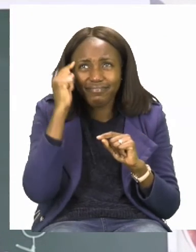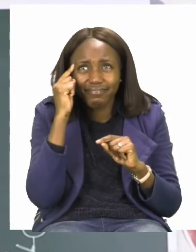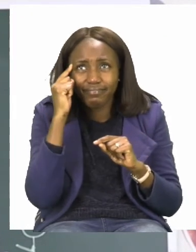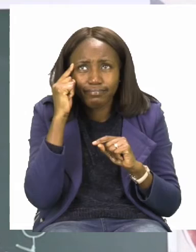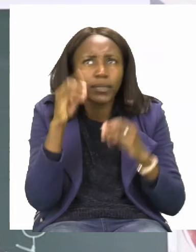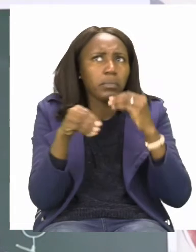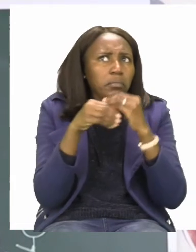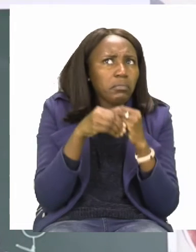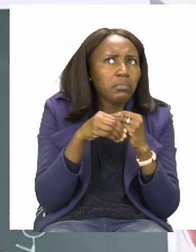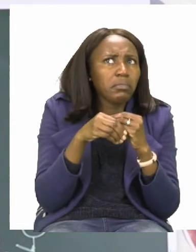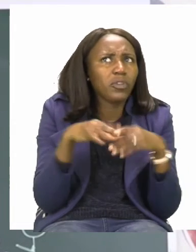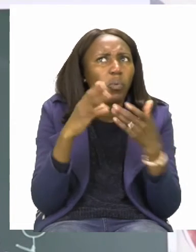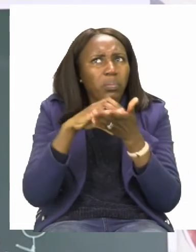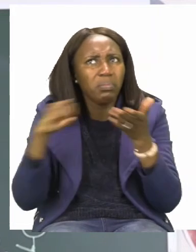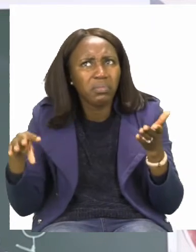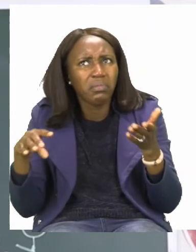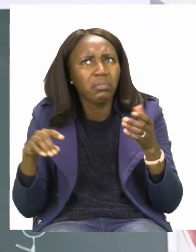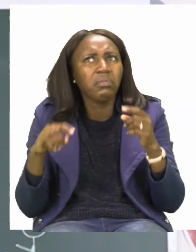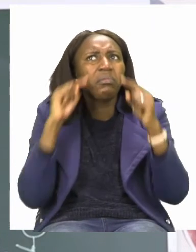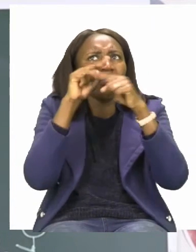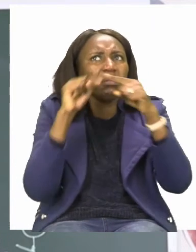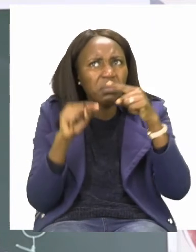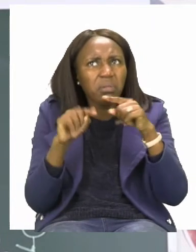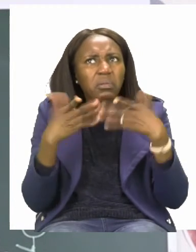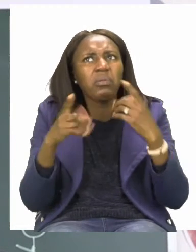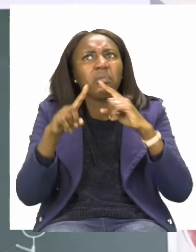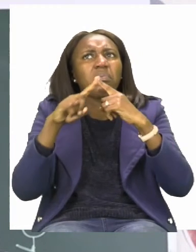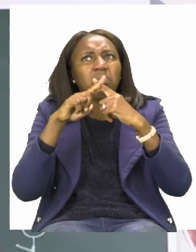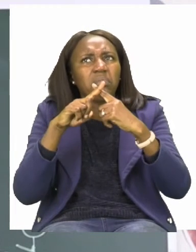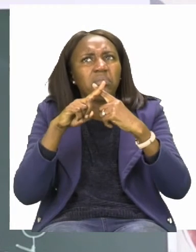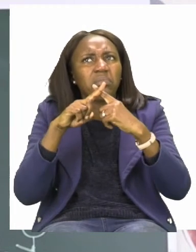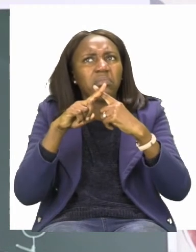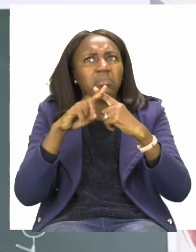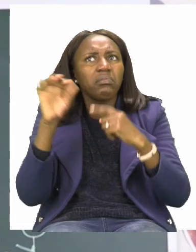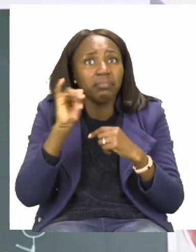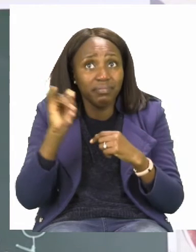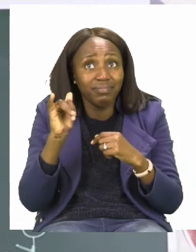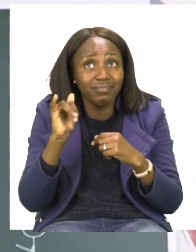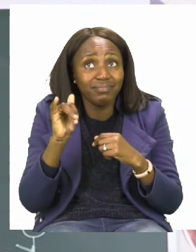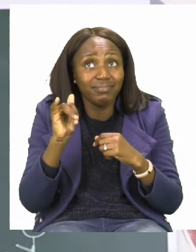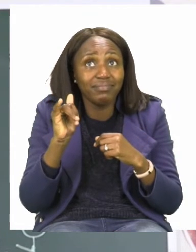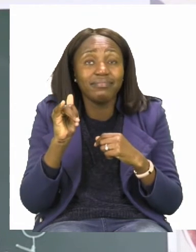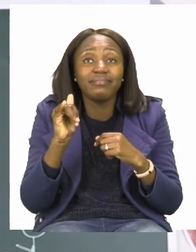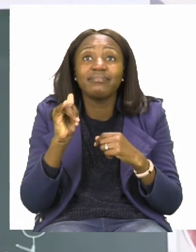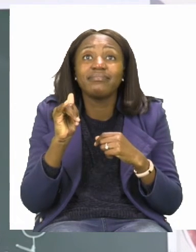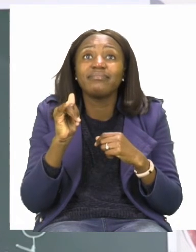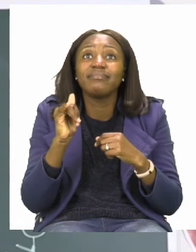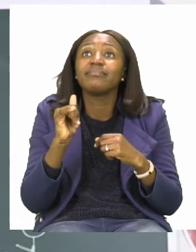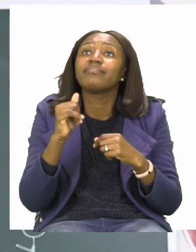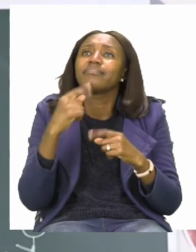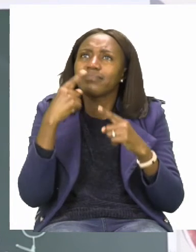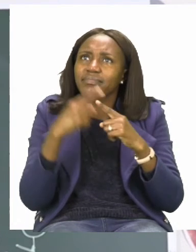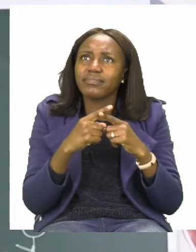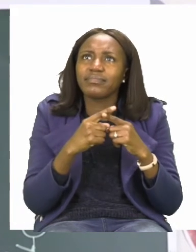to add, subtract, multiply, or share? In this case, the word that tells us